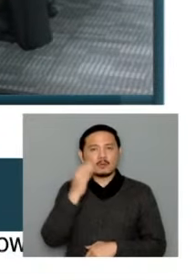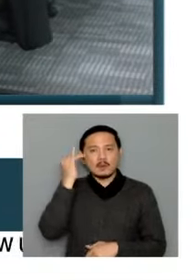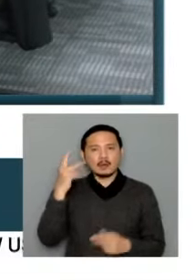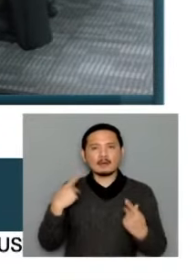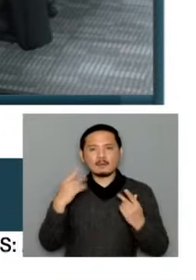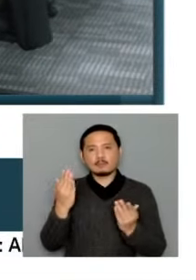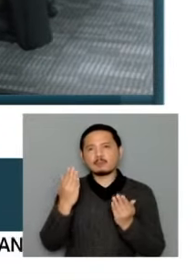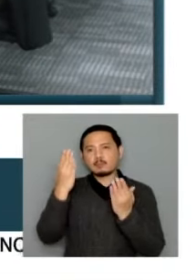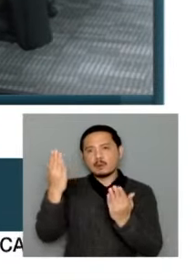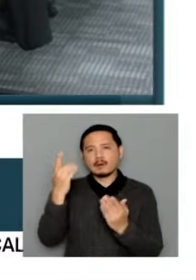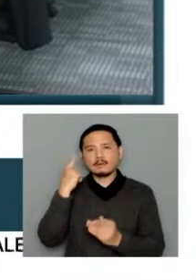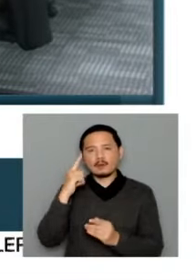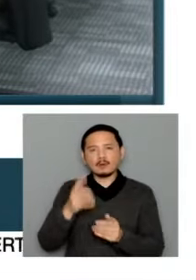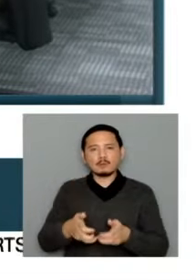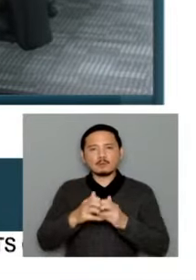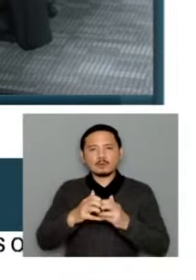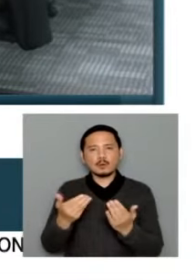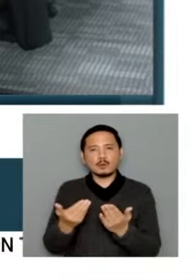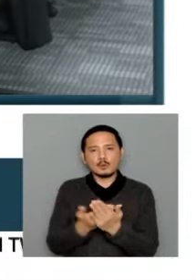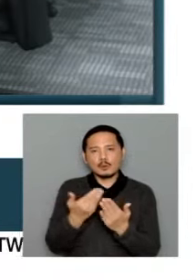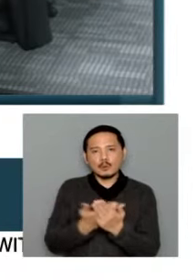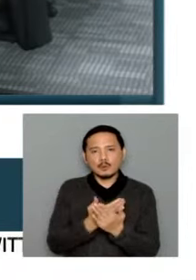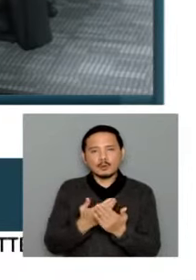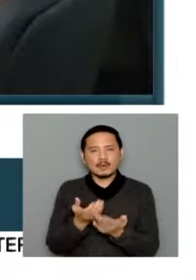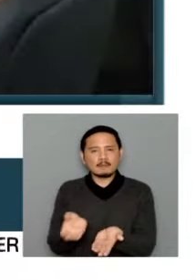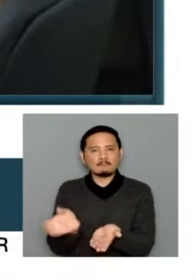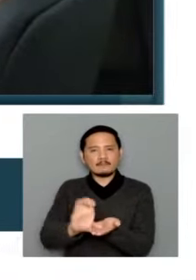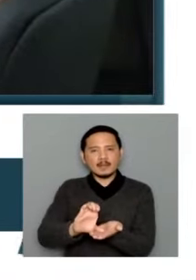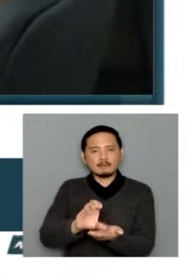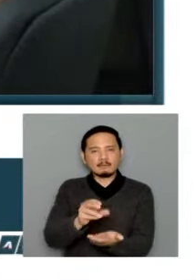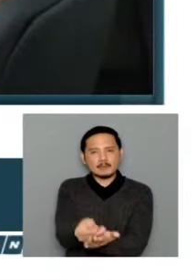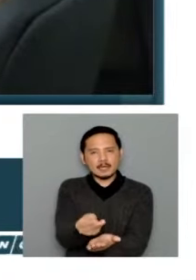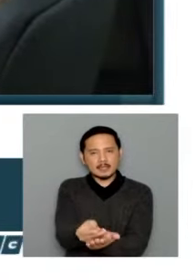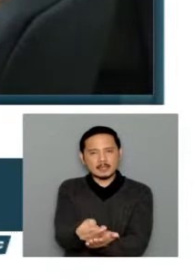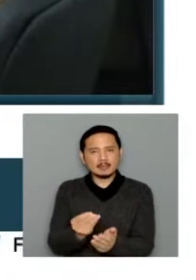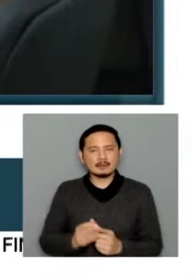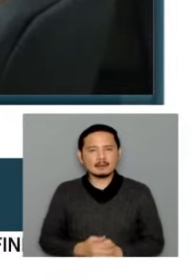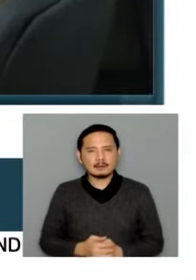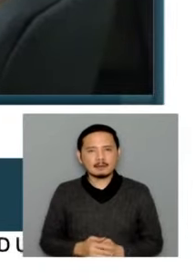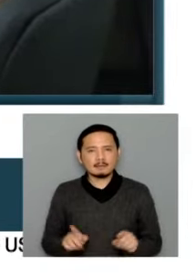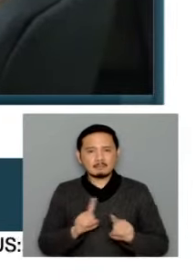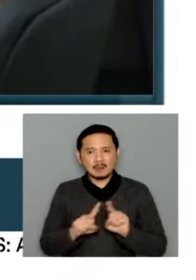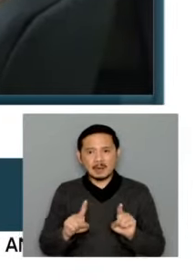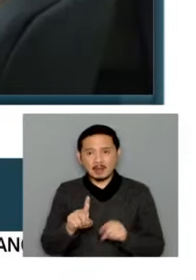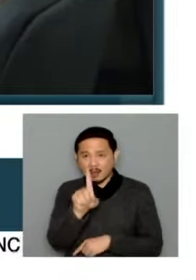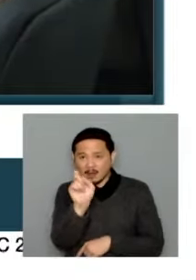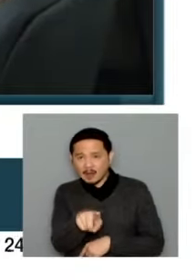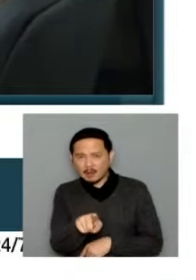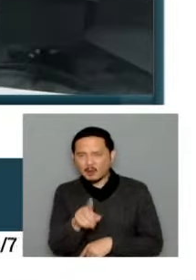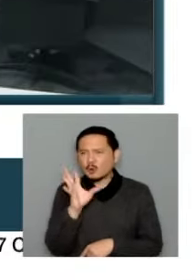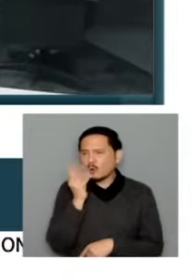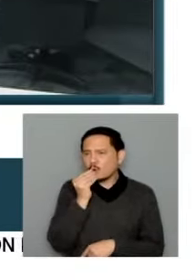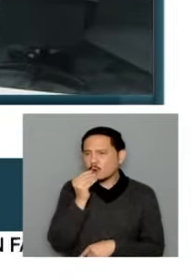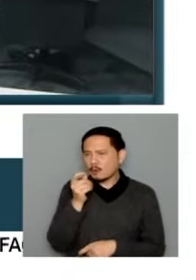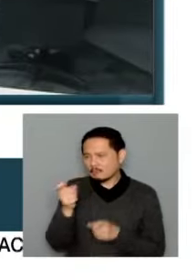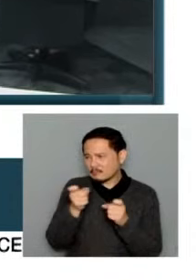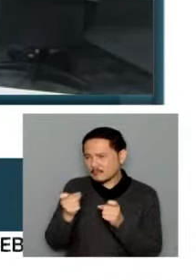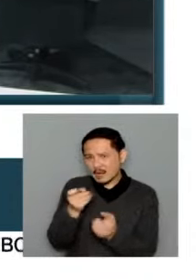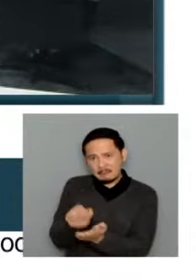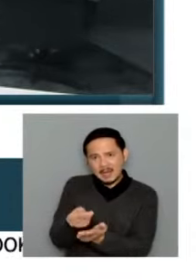new provident investment fund. Mm. The question is, who manages it? Now, this is a